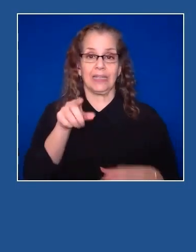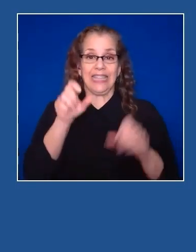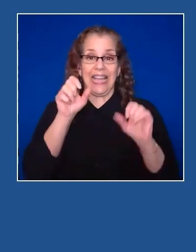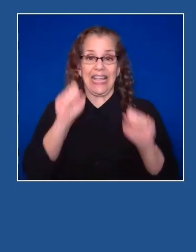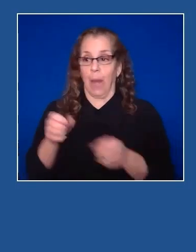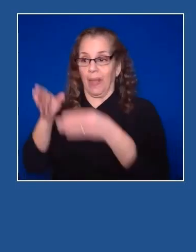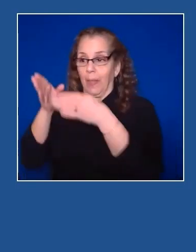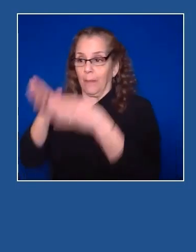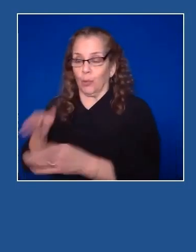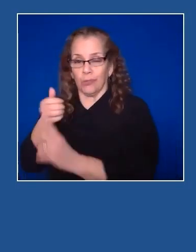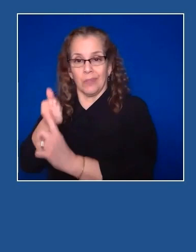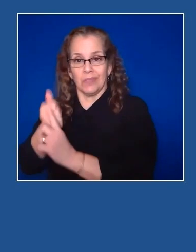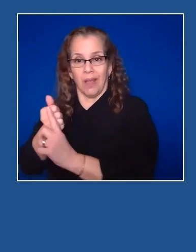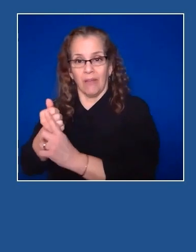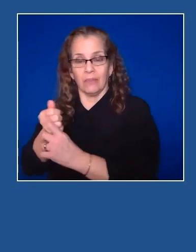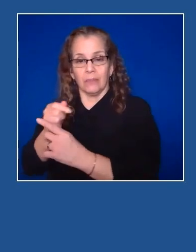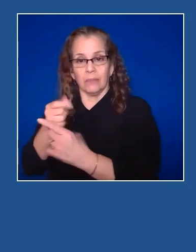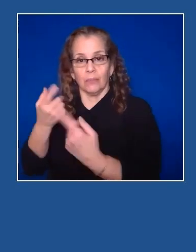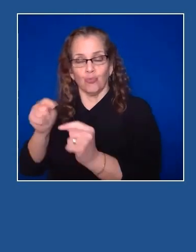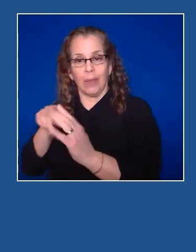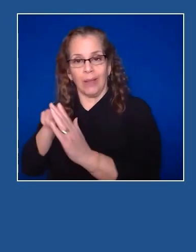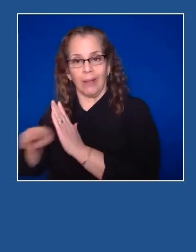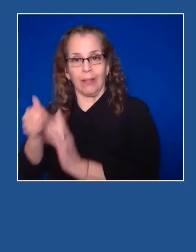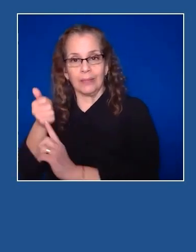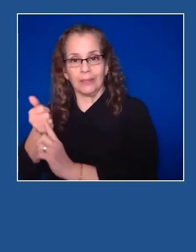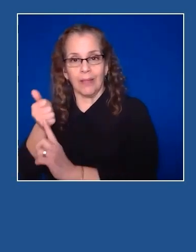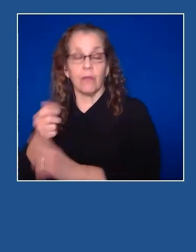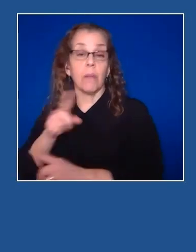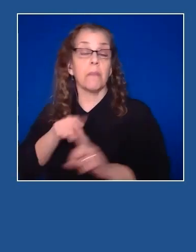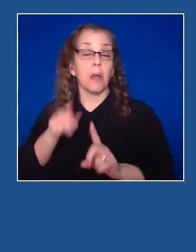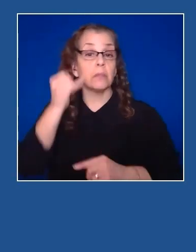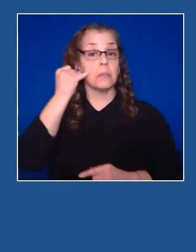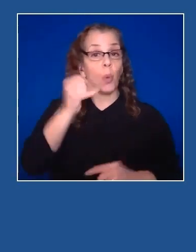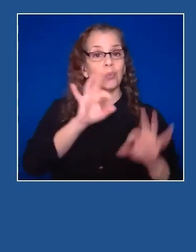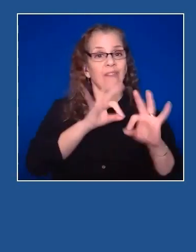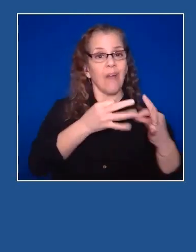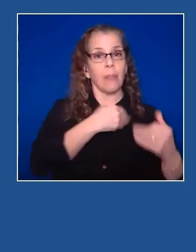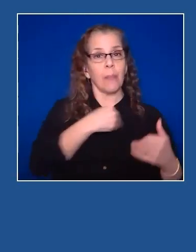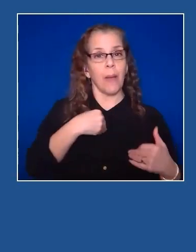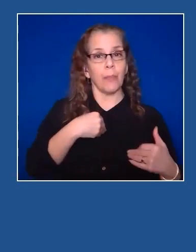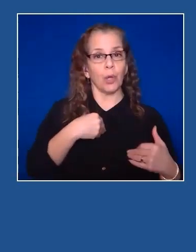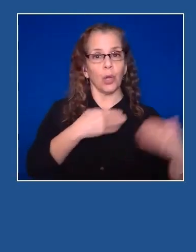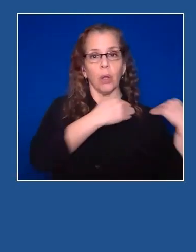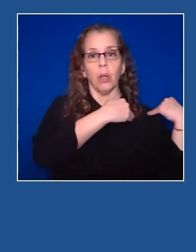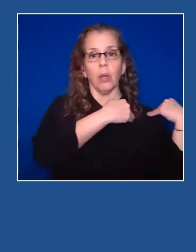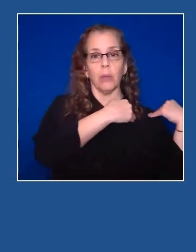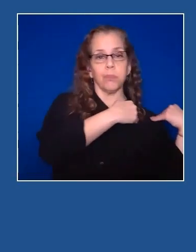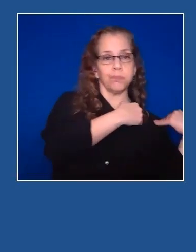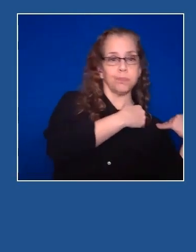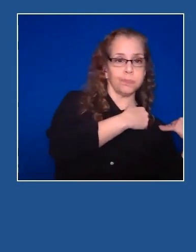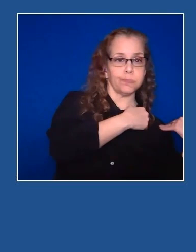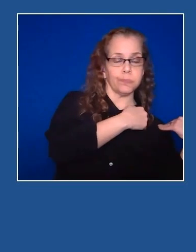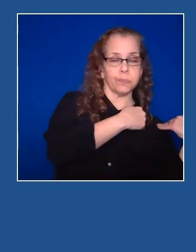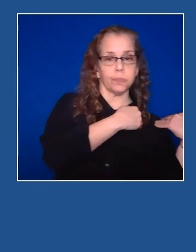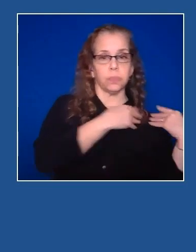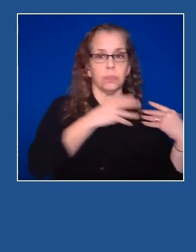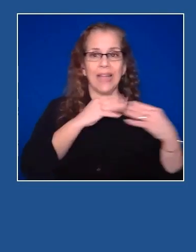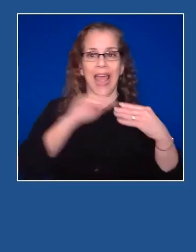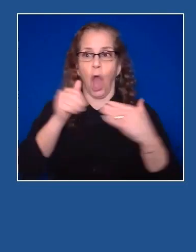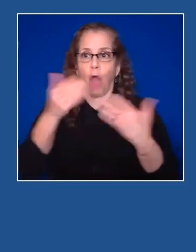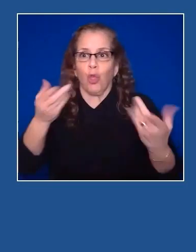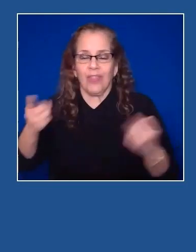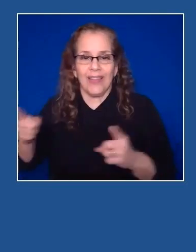suicide attempt, right? But let's say the family member's carrying this around. And then, of course, there's other stuff going on all around us, right? Like